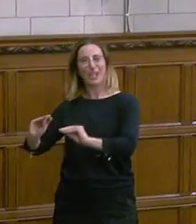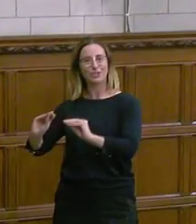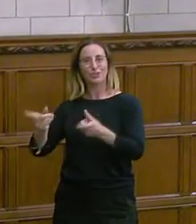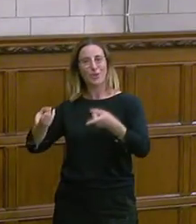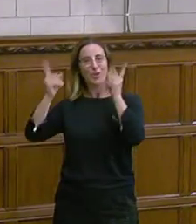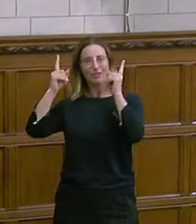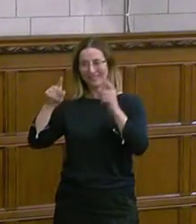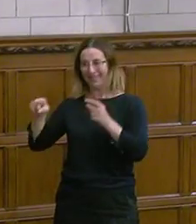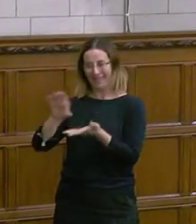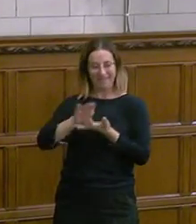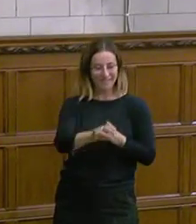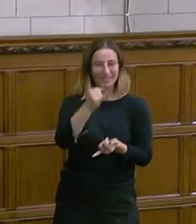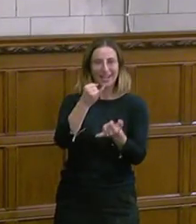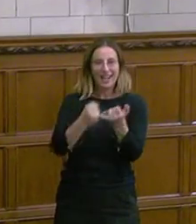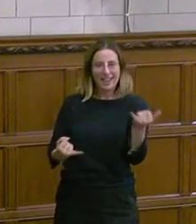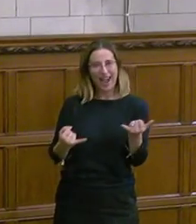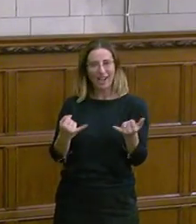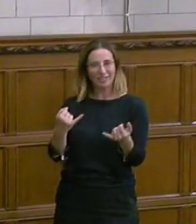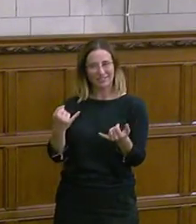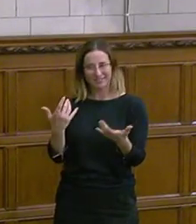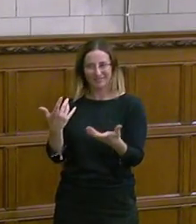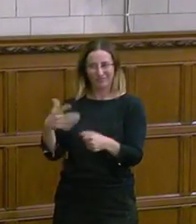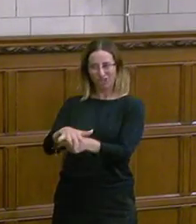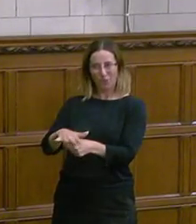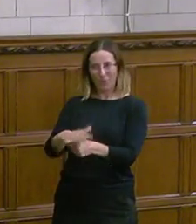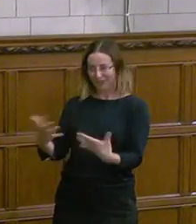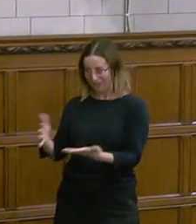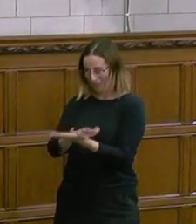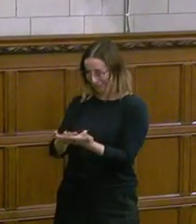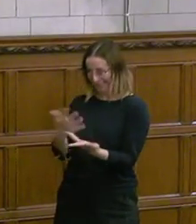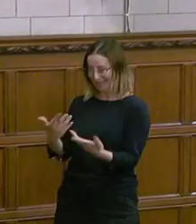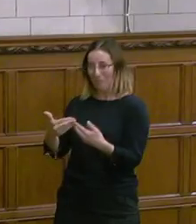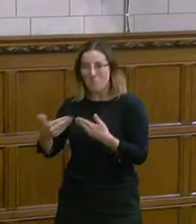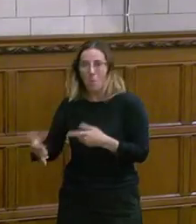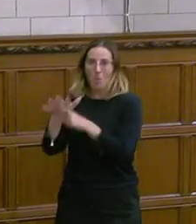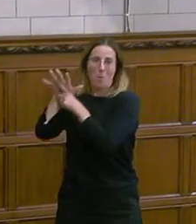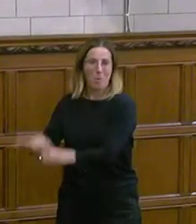of last resort, thereby putting further pressure on their already